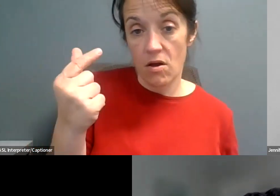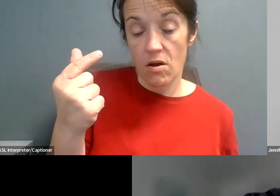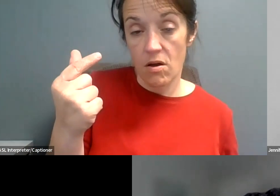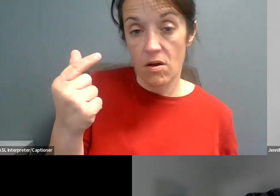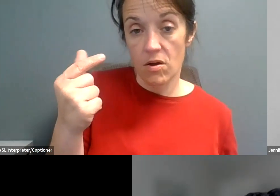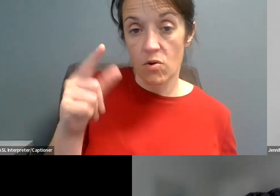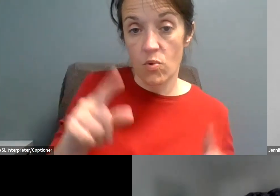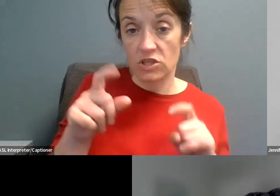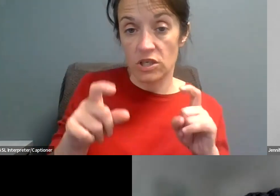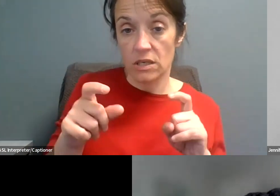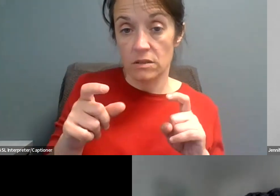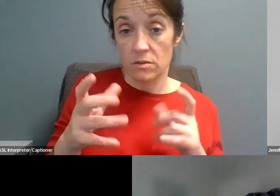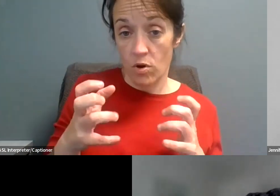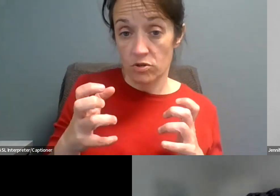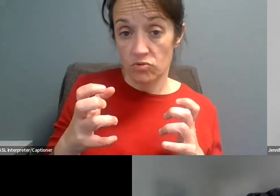hands?